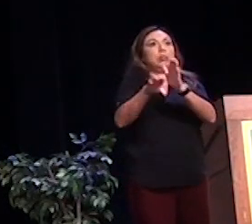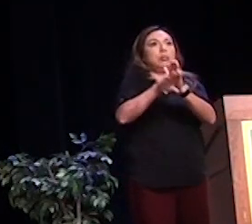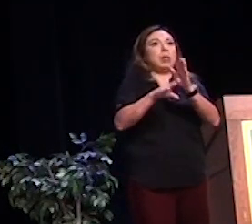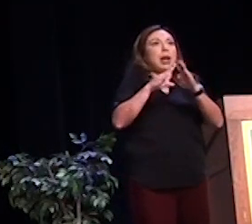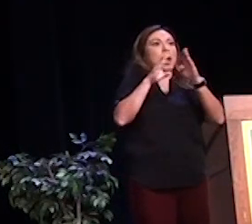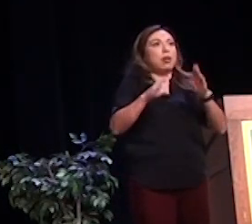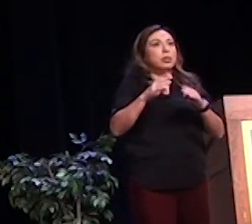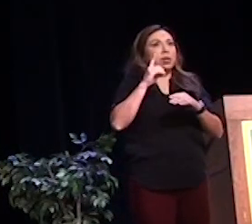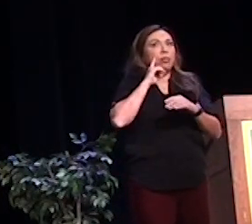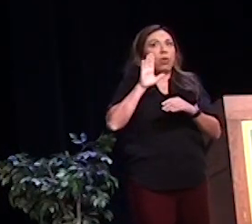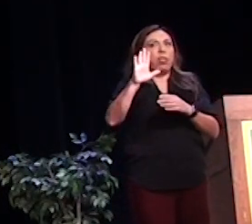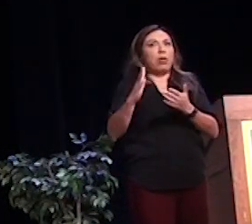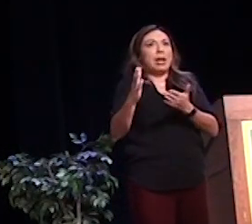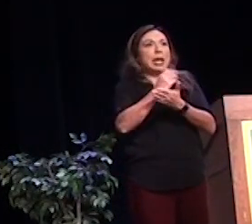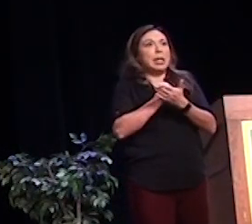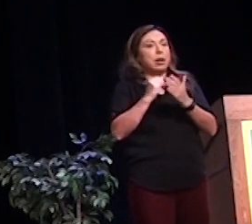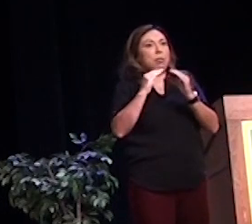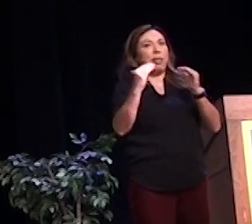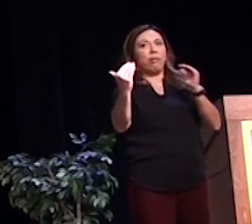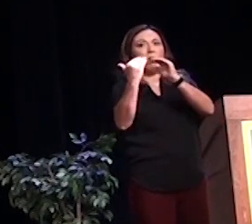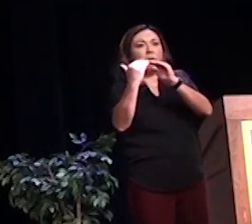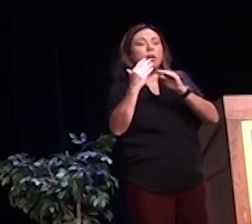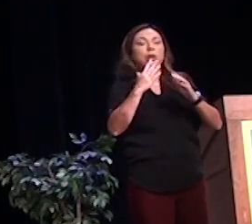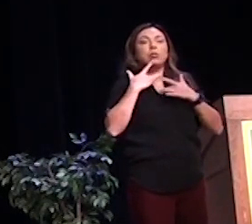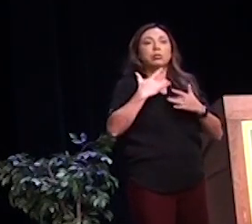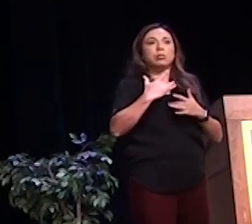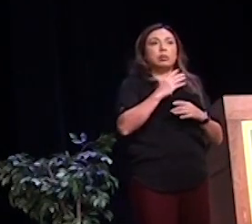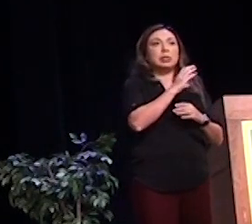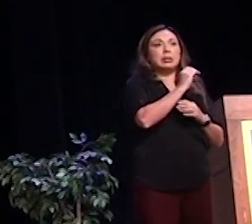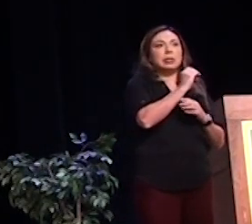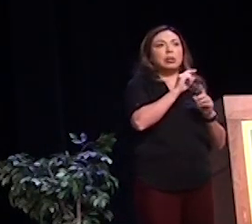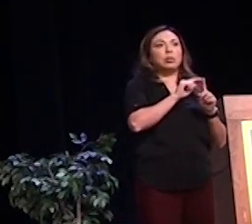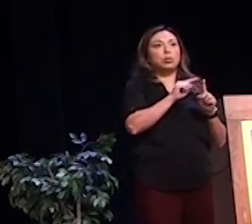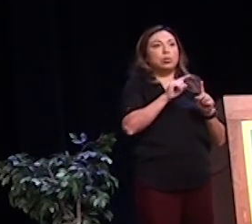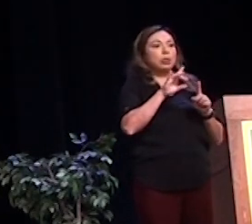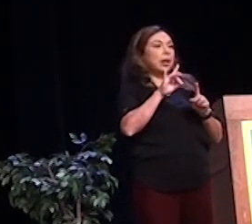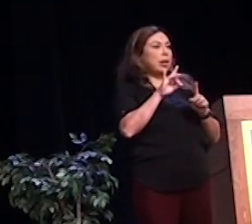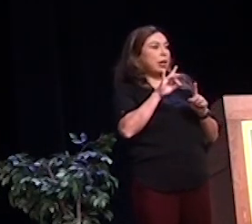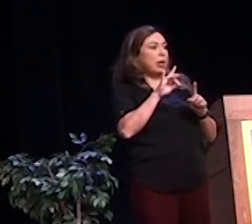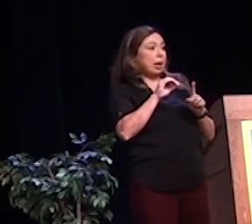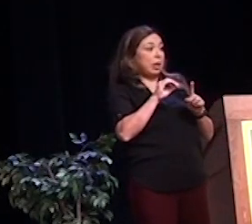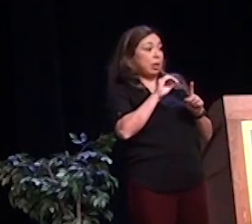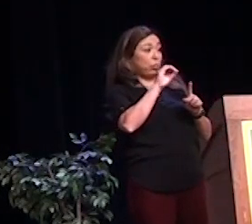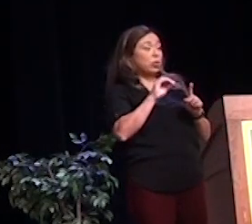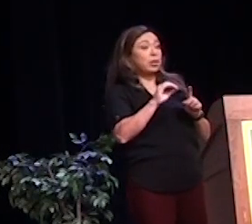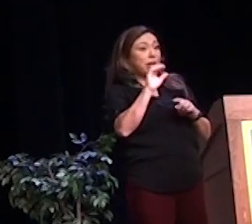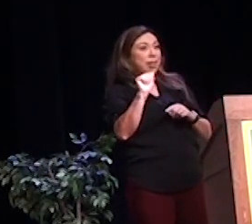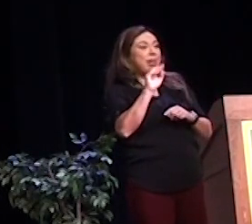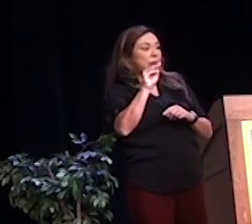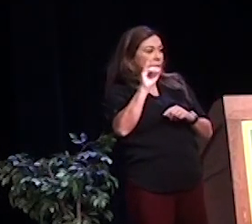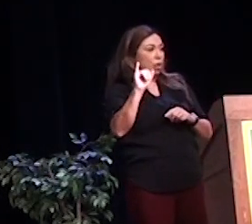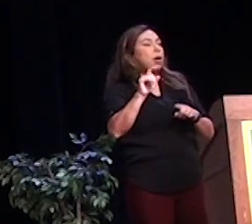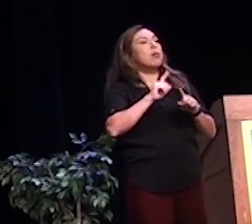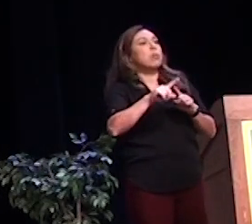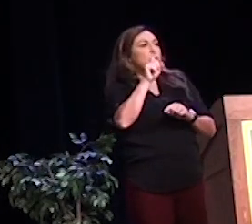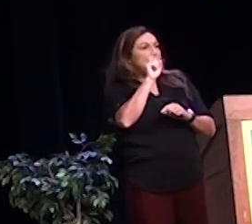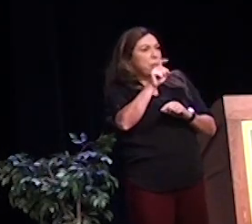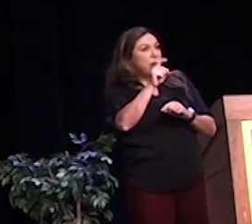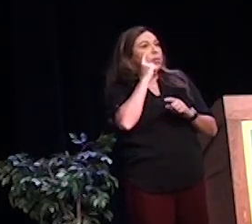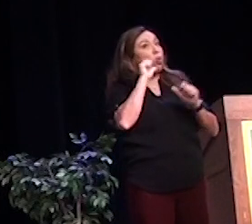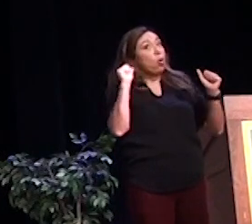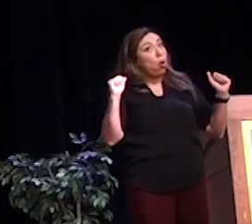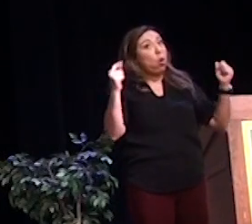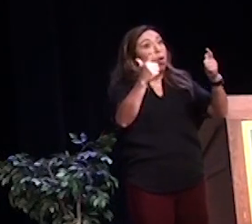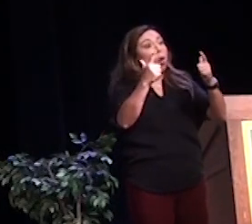certain income level, what traditionally is 0 to 80% of AMI, but we need to infuse housing in all market